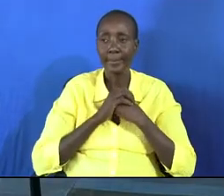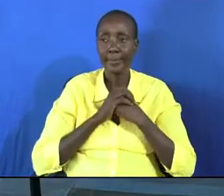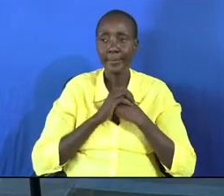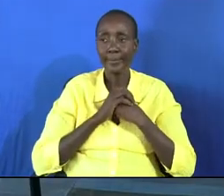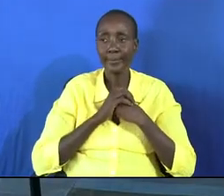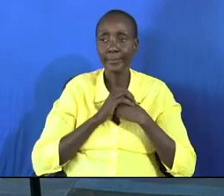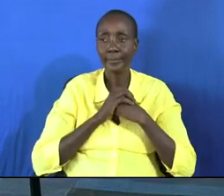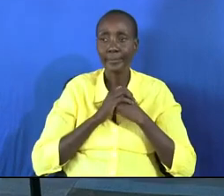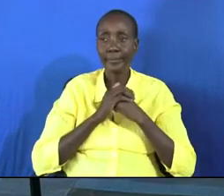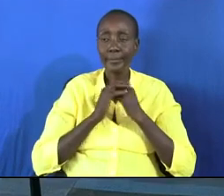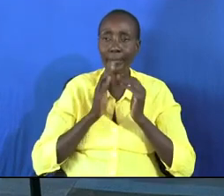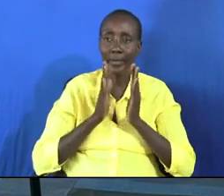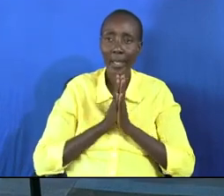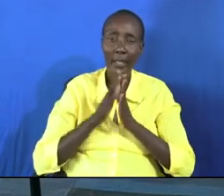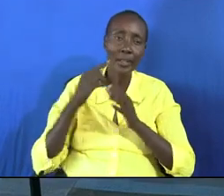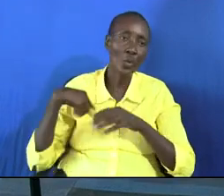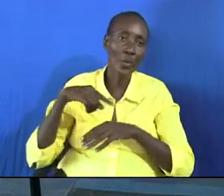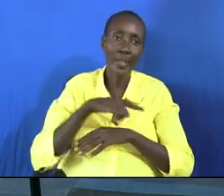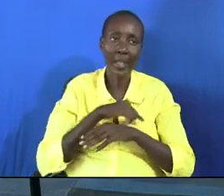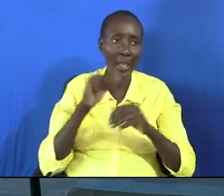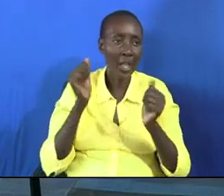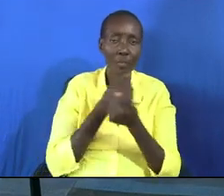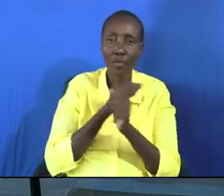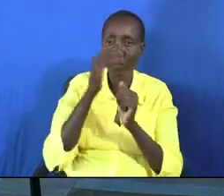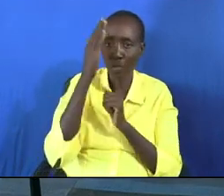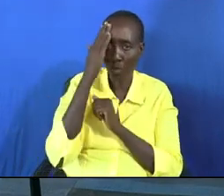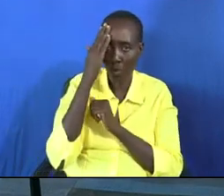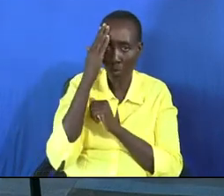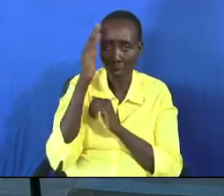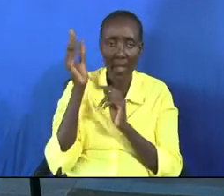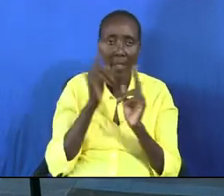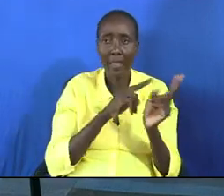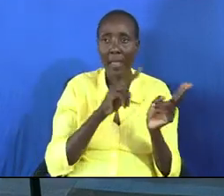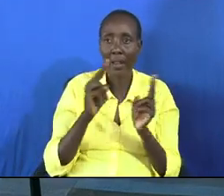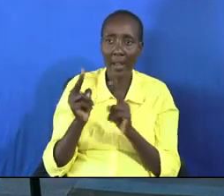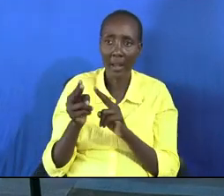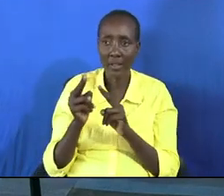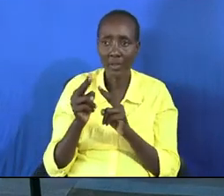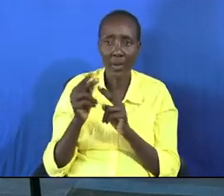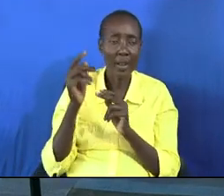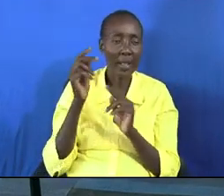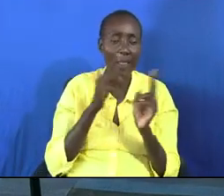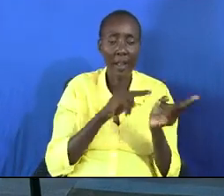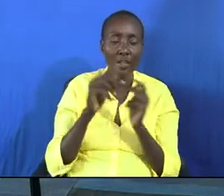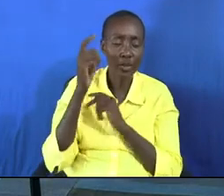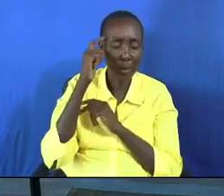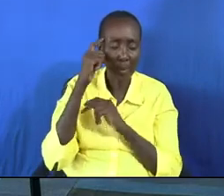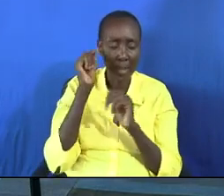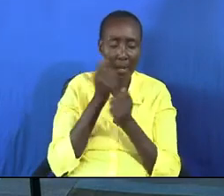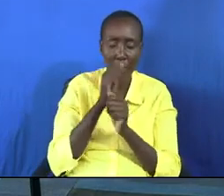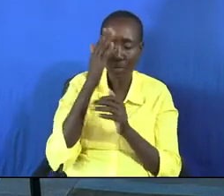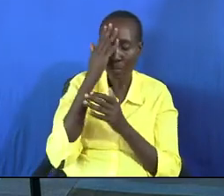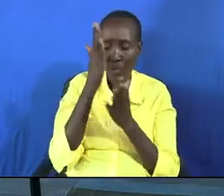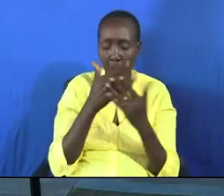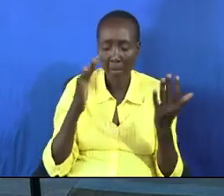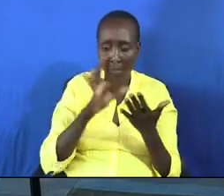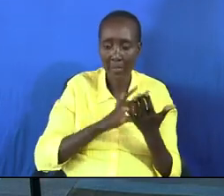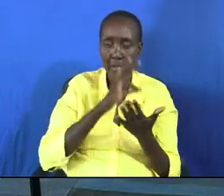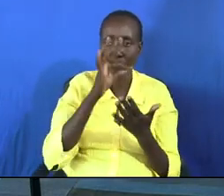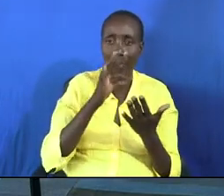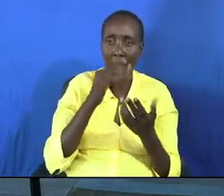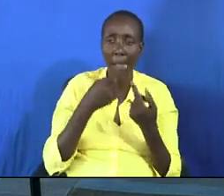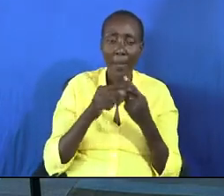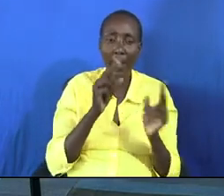And we cannot know, the natural man cannot know the things of the Spirit. What is